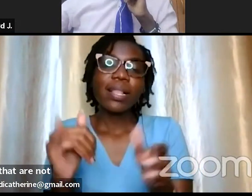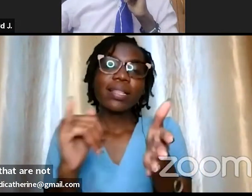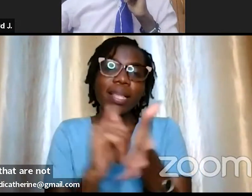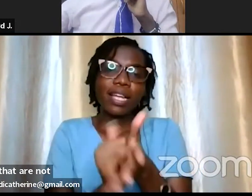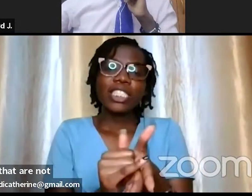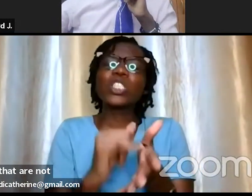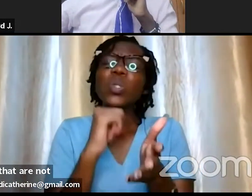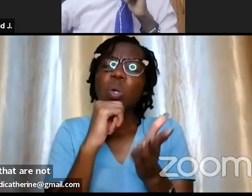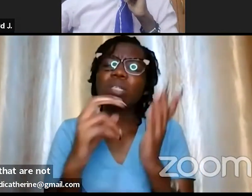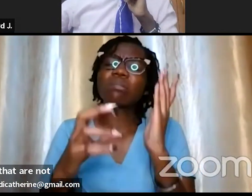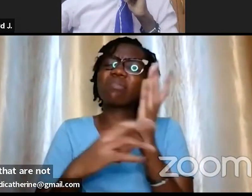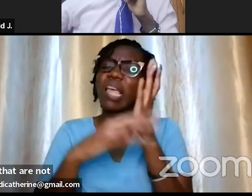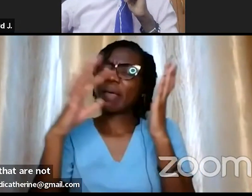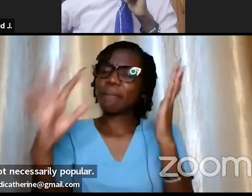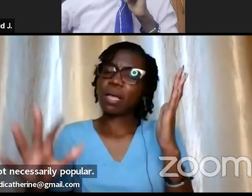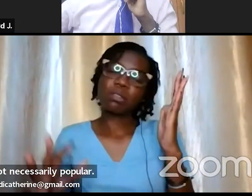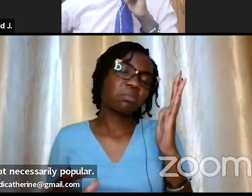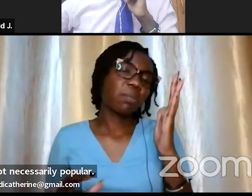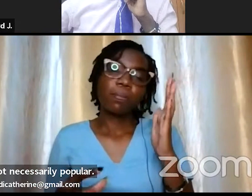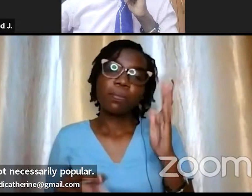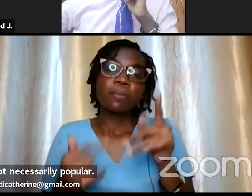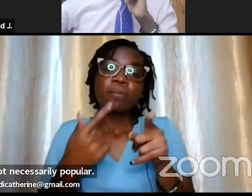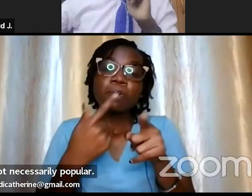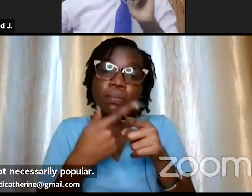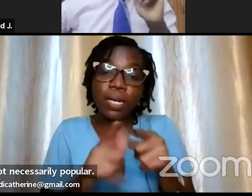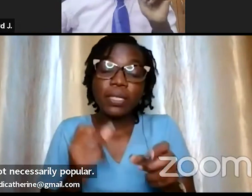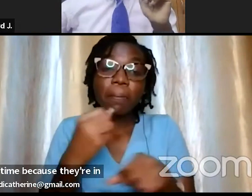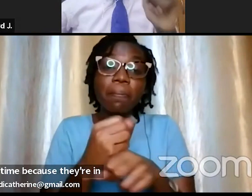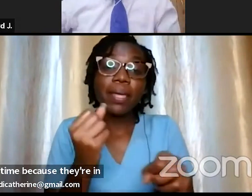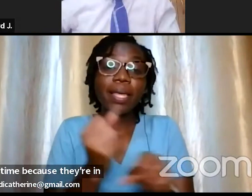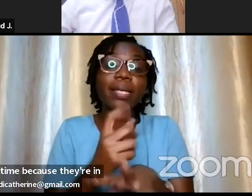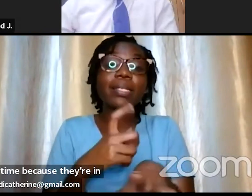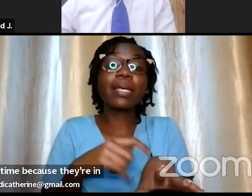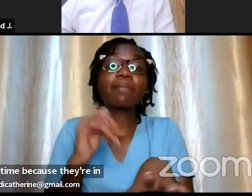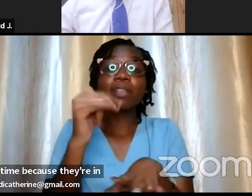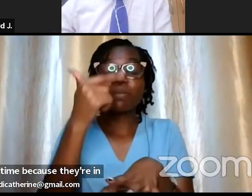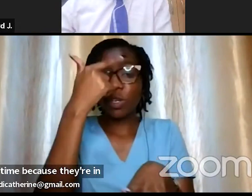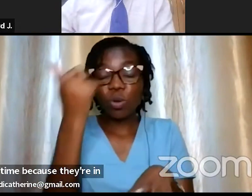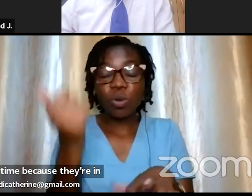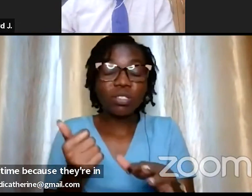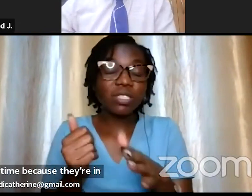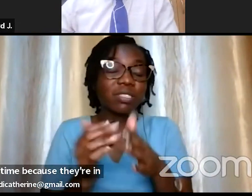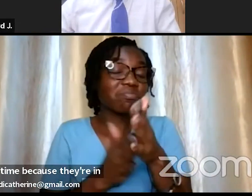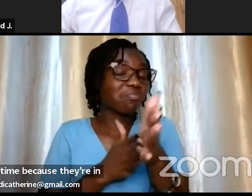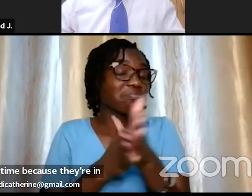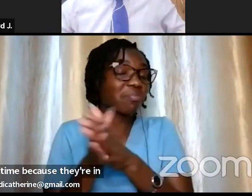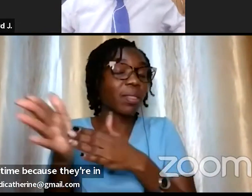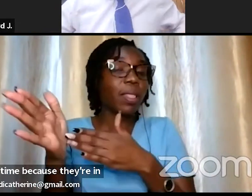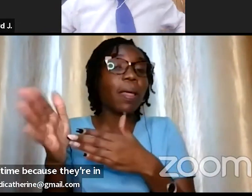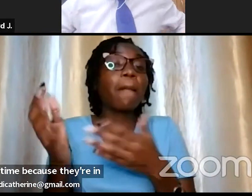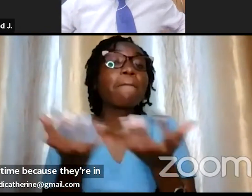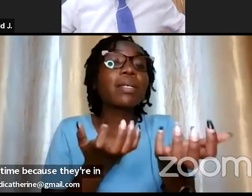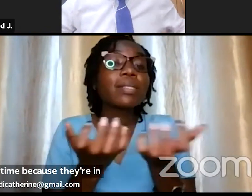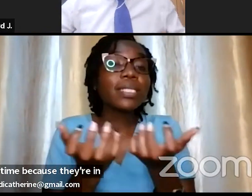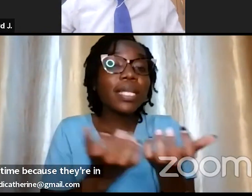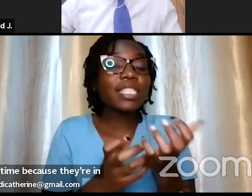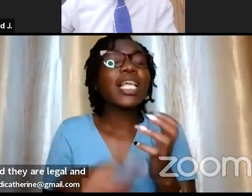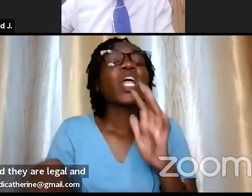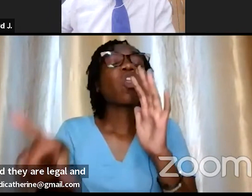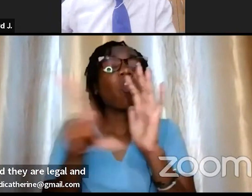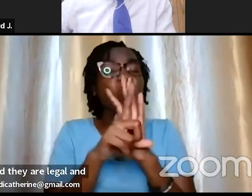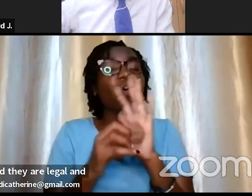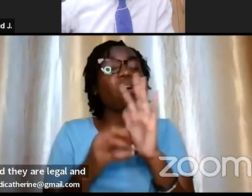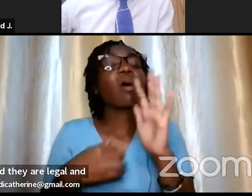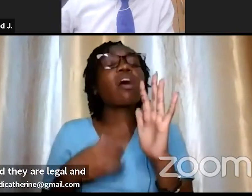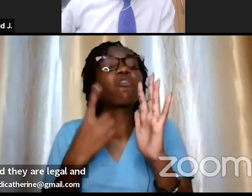popular, but they need to be made at that time because they're in the interest of the business and they are legal and they will keep the company out